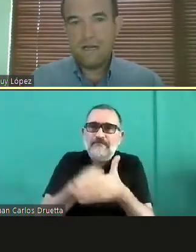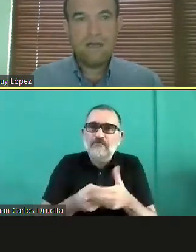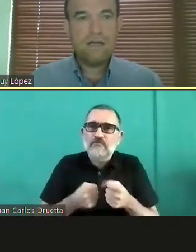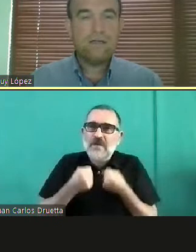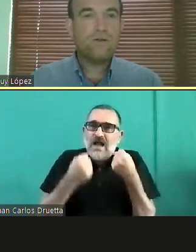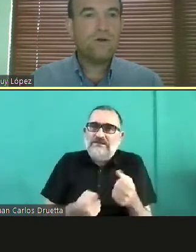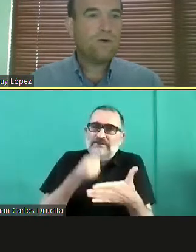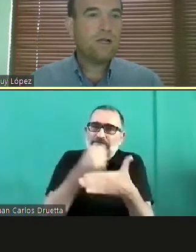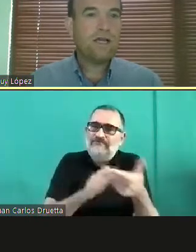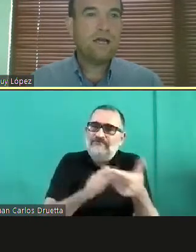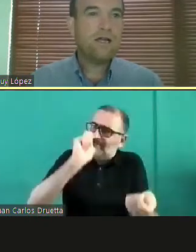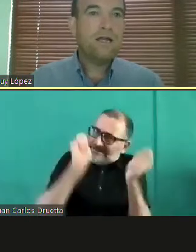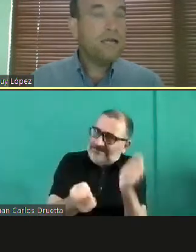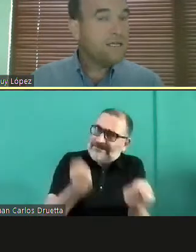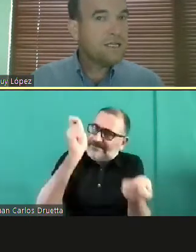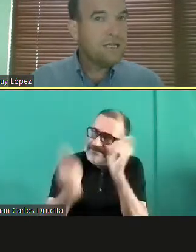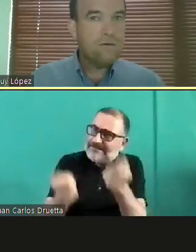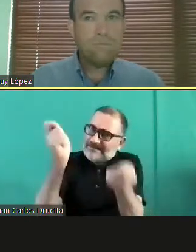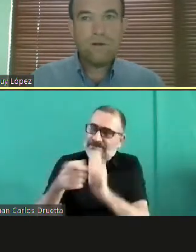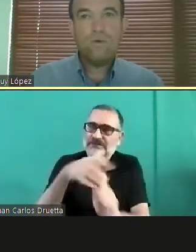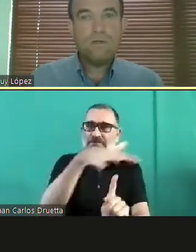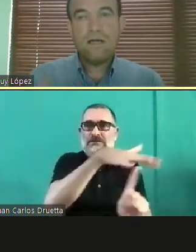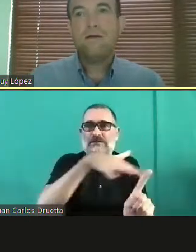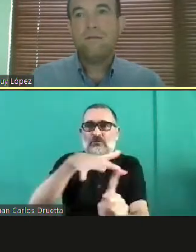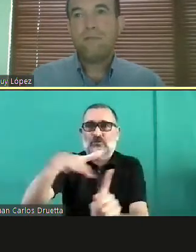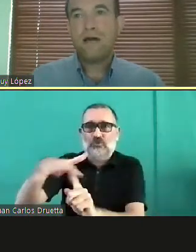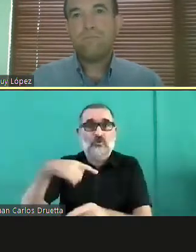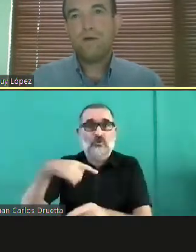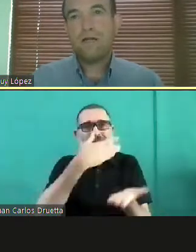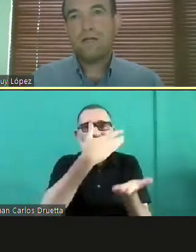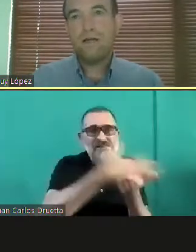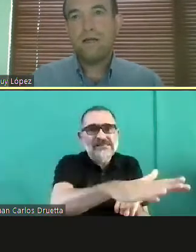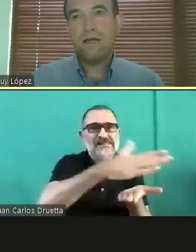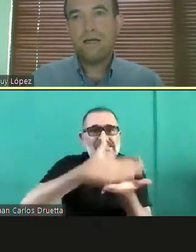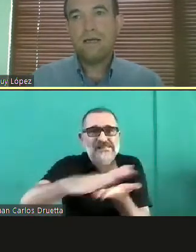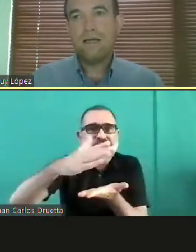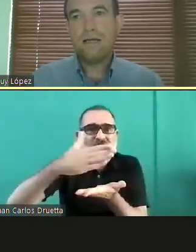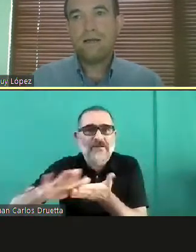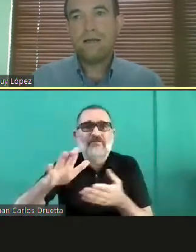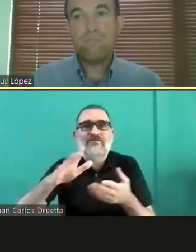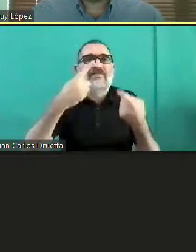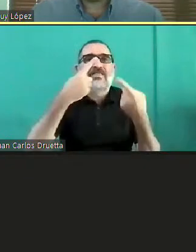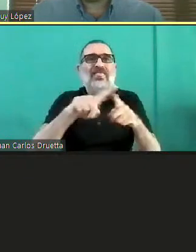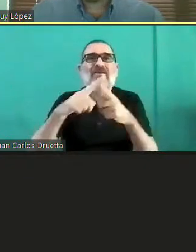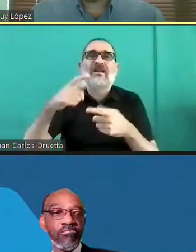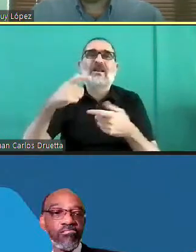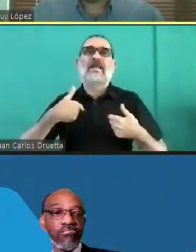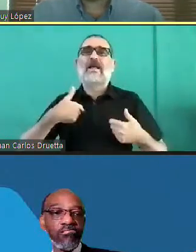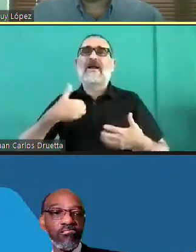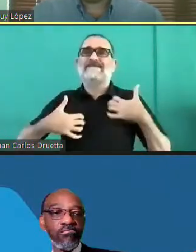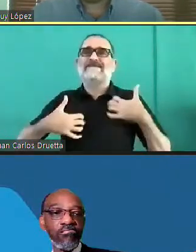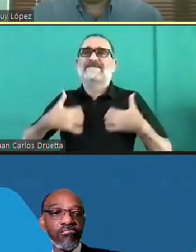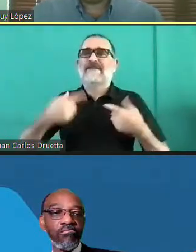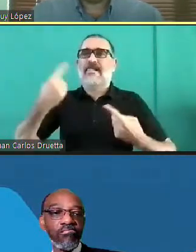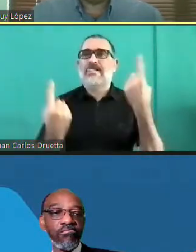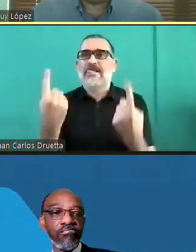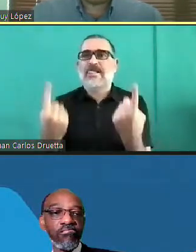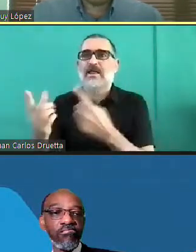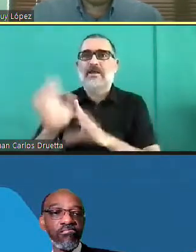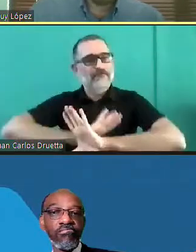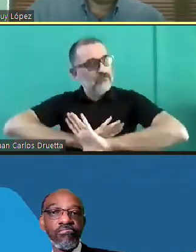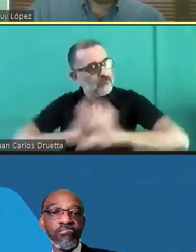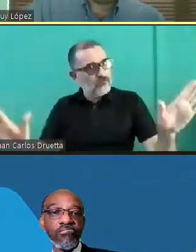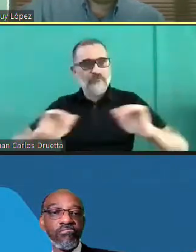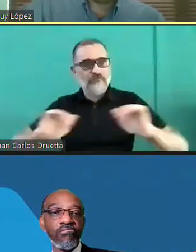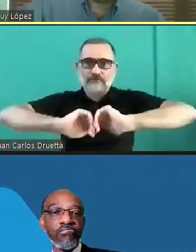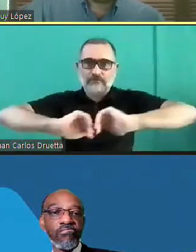is why we wanted to share this with you. And I am happy to hear of any questions or comments you may have that would